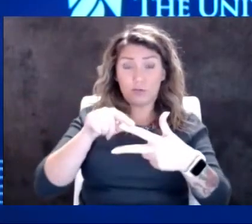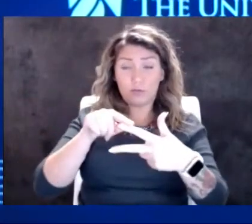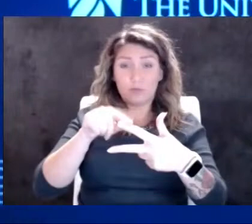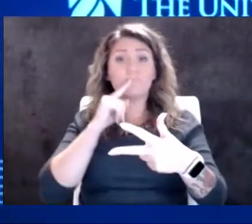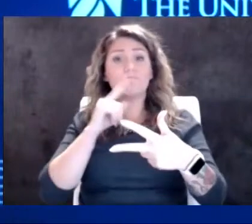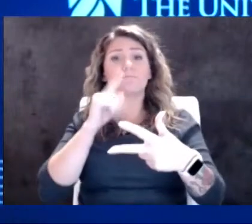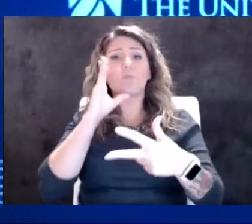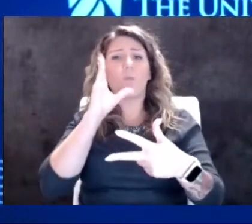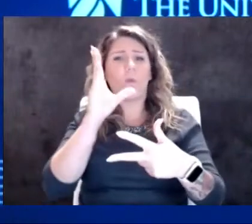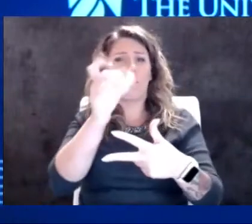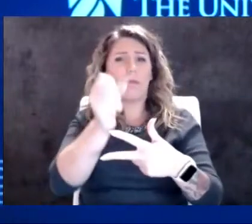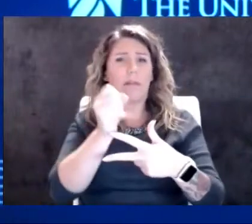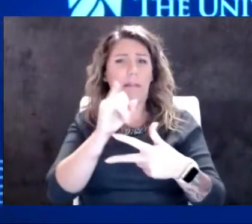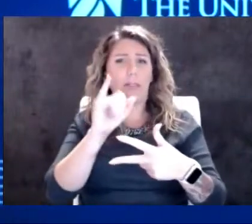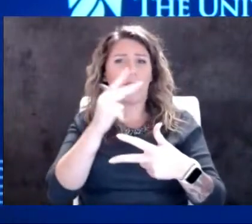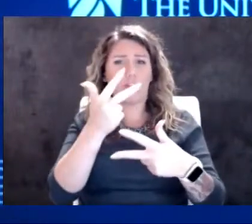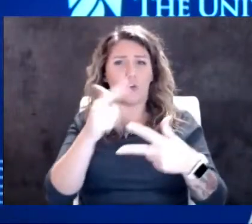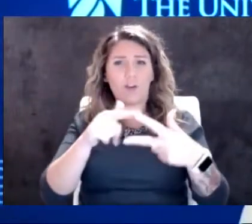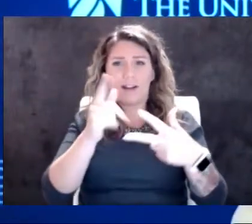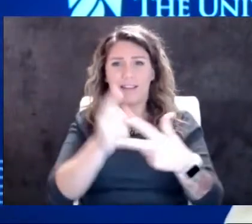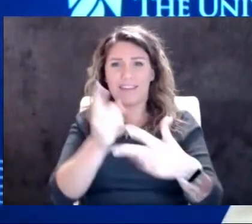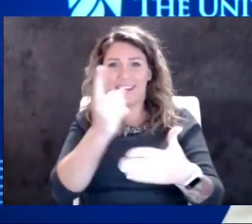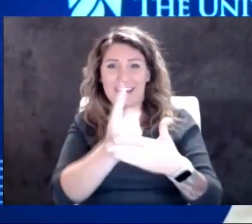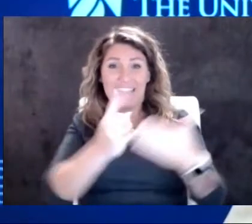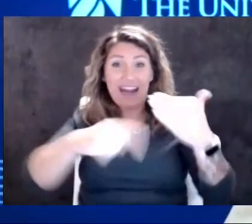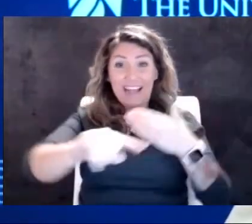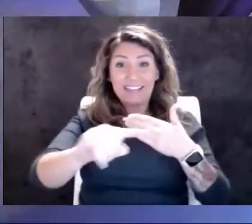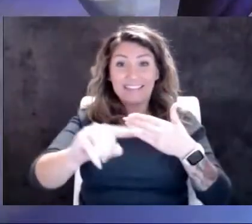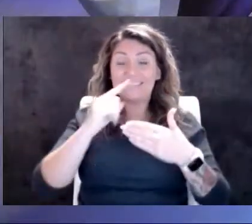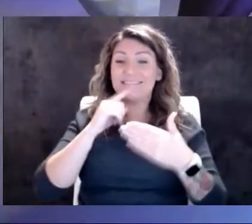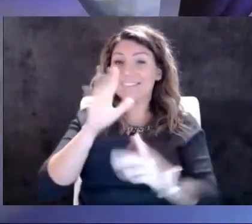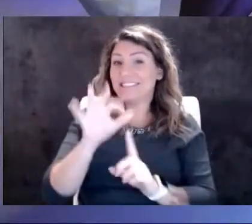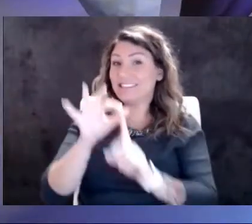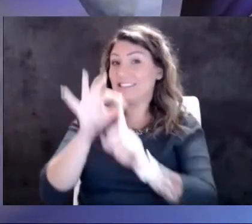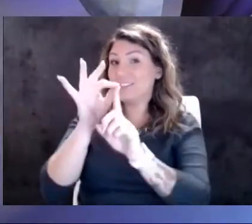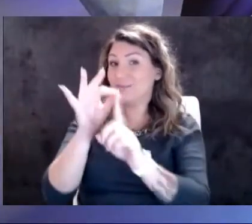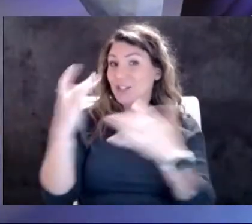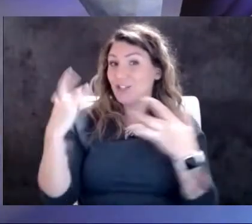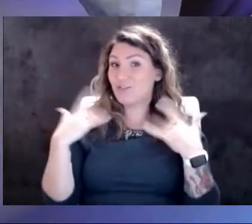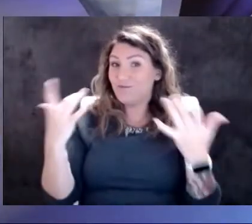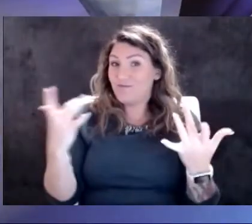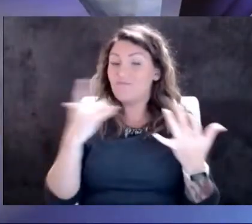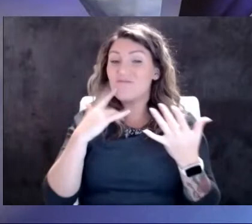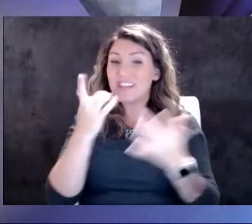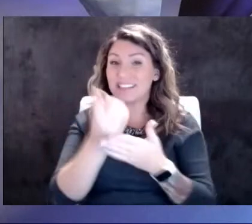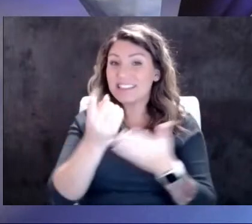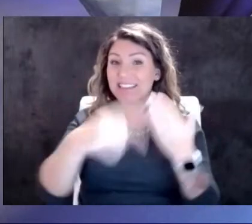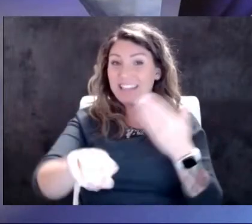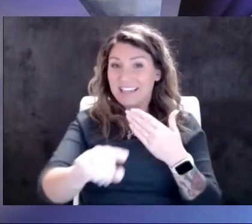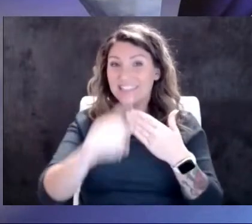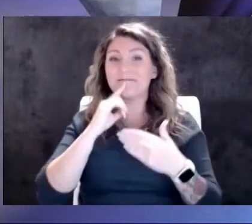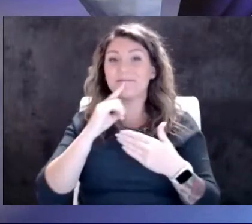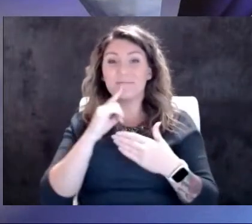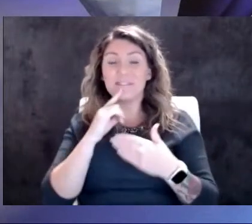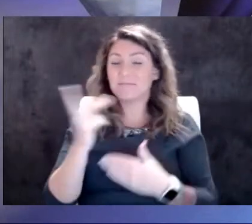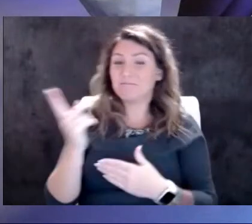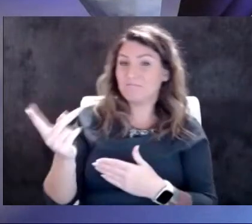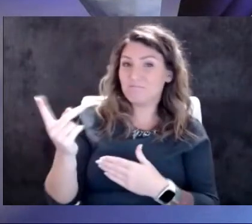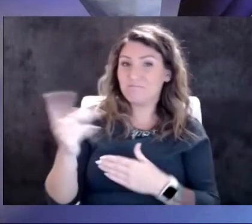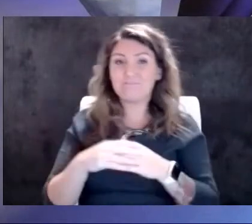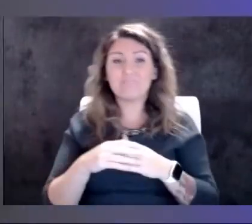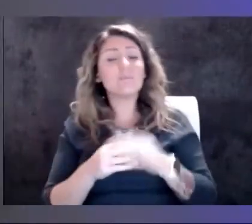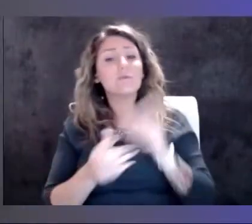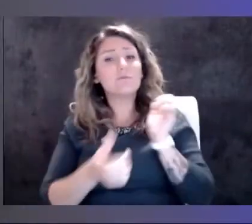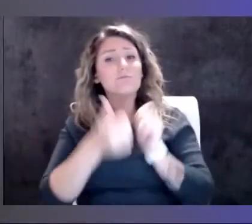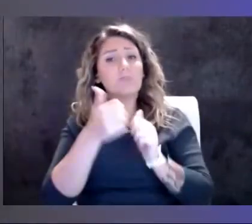shot, and just watch next week for some special events with Hawkeye and I. What do you think? Well, one of the most important things about those booster recommendations is the possibility to mix and